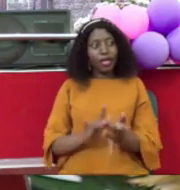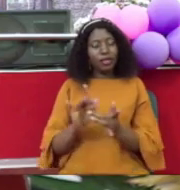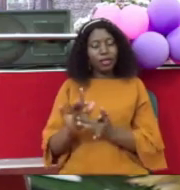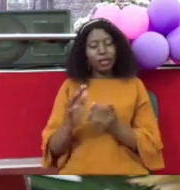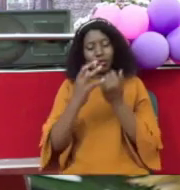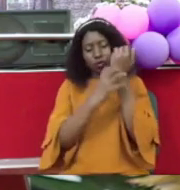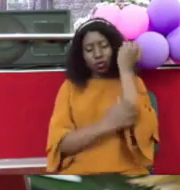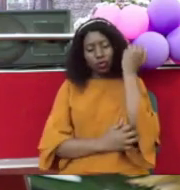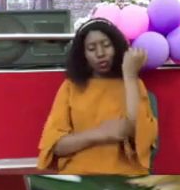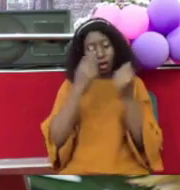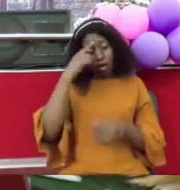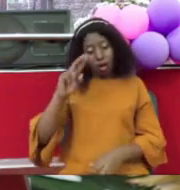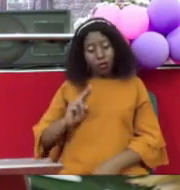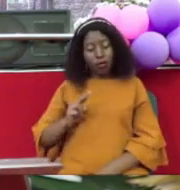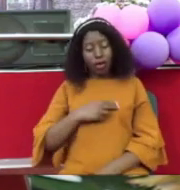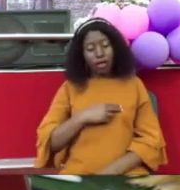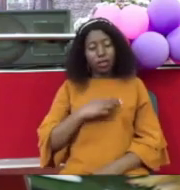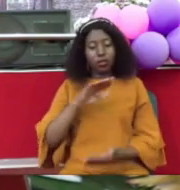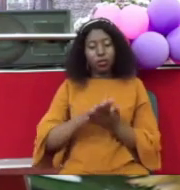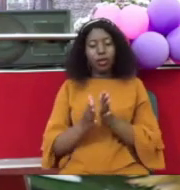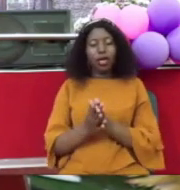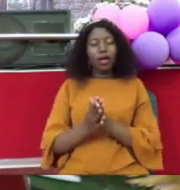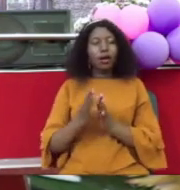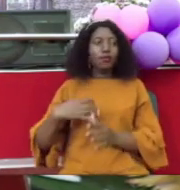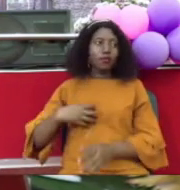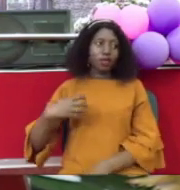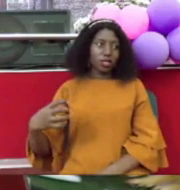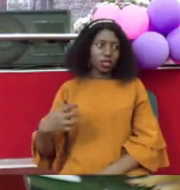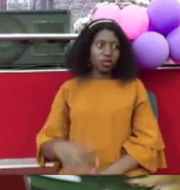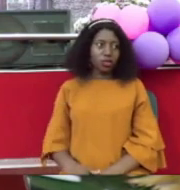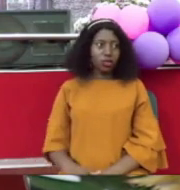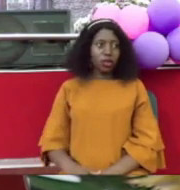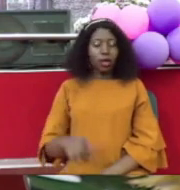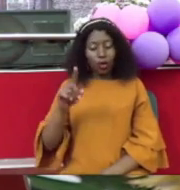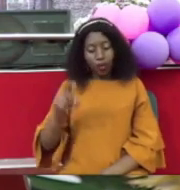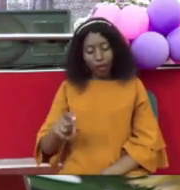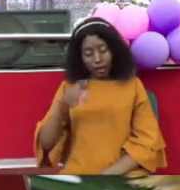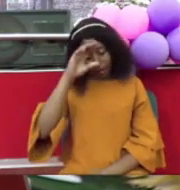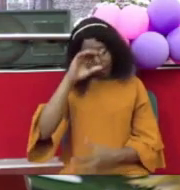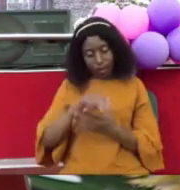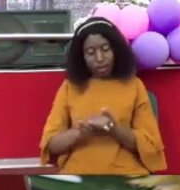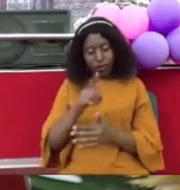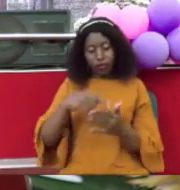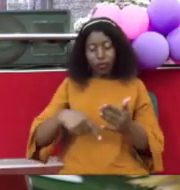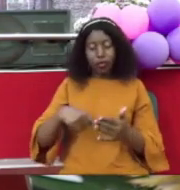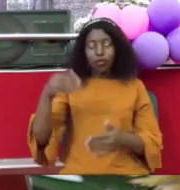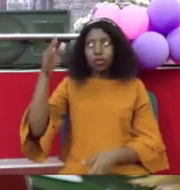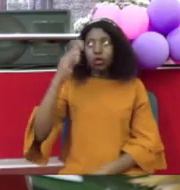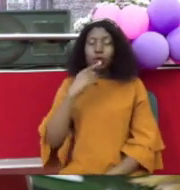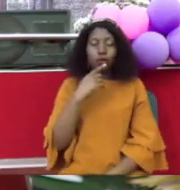kukua tajiri. Are you lacking? Je, unakosa? You have to believe what God says. Amini Mungu anasema